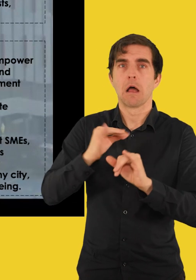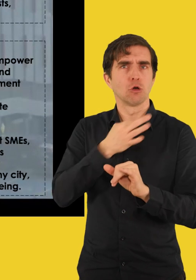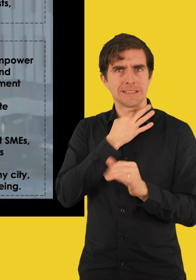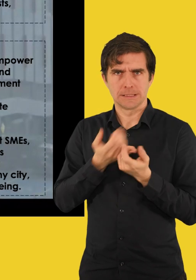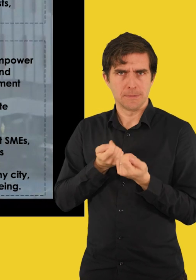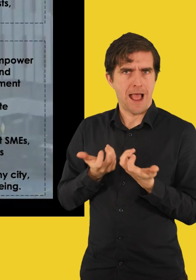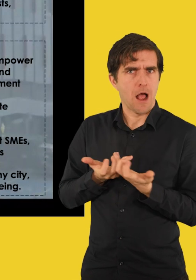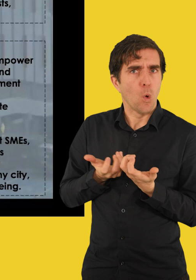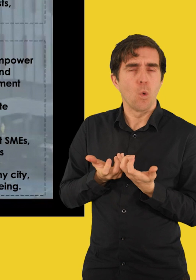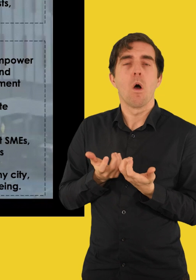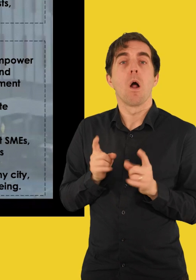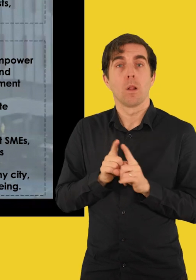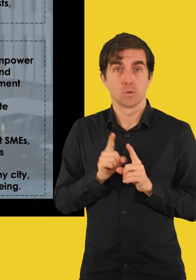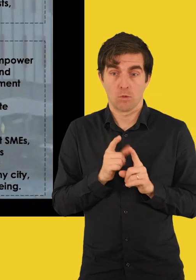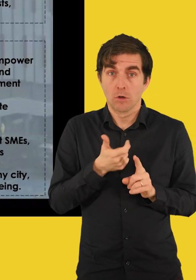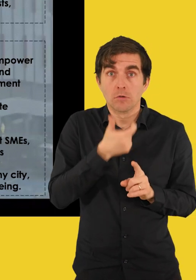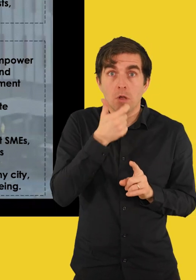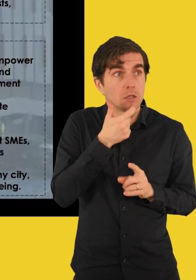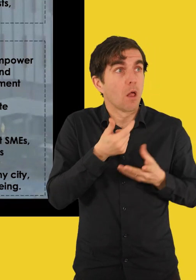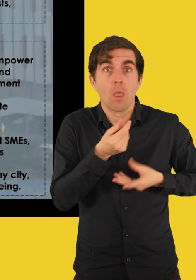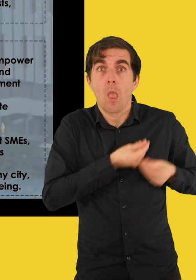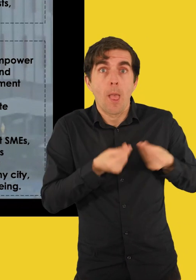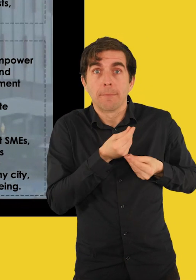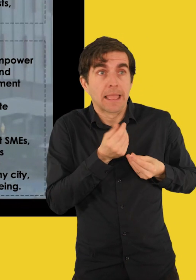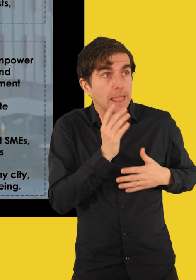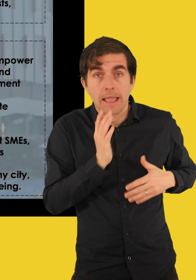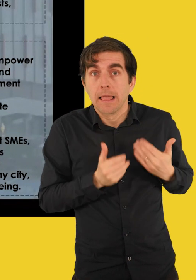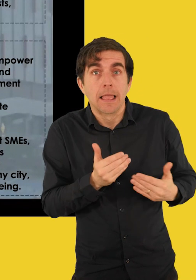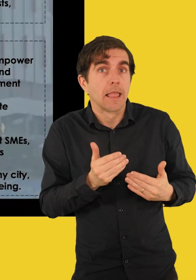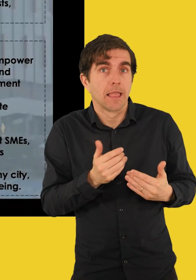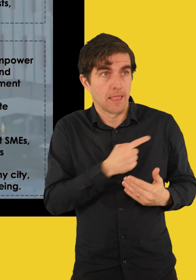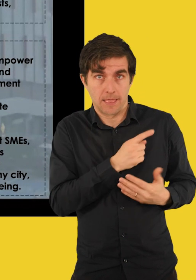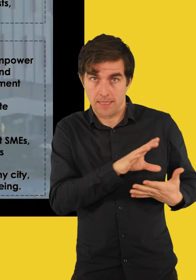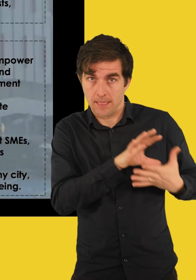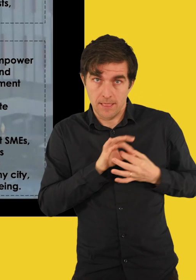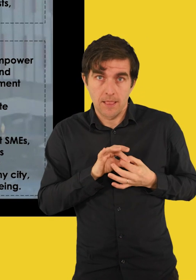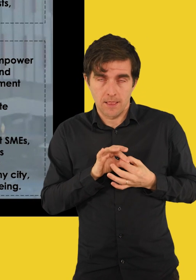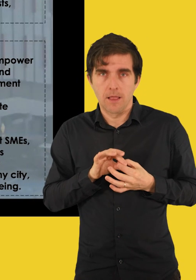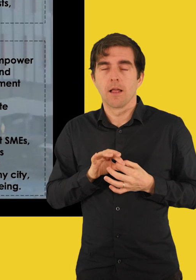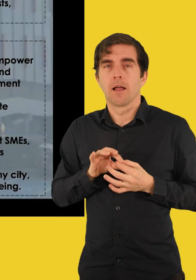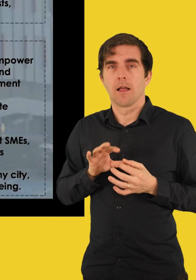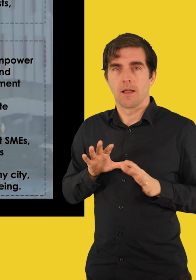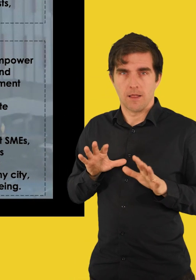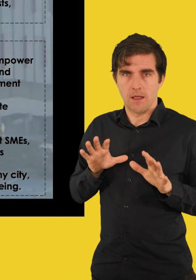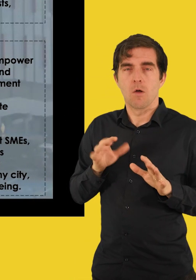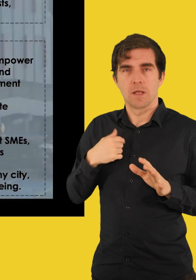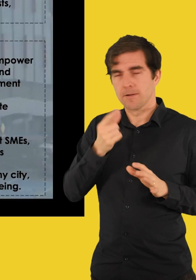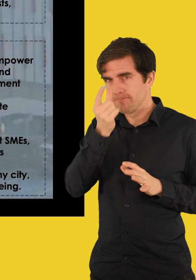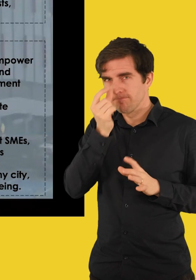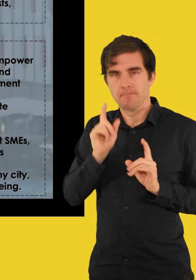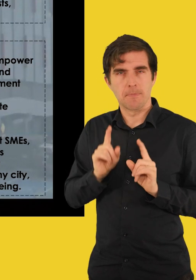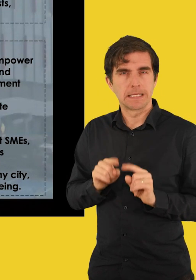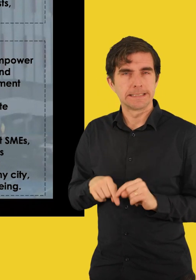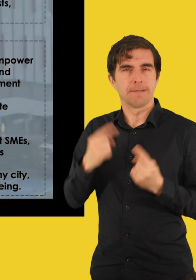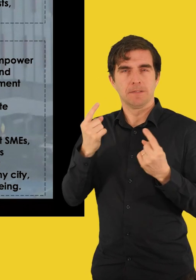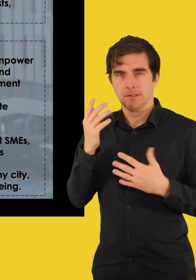community-based disaster risk management, and this is also part of the Doughnut Economics. We might